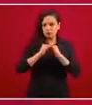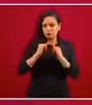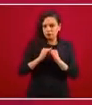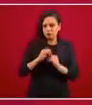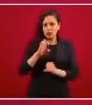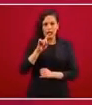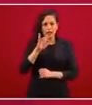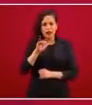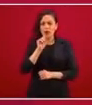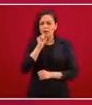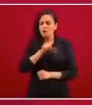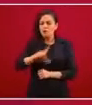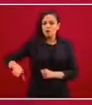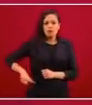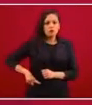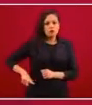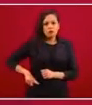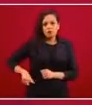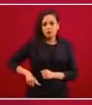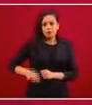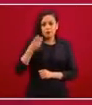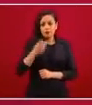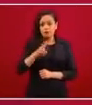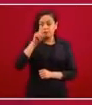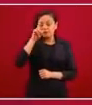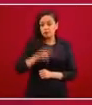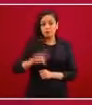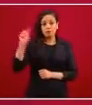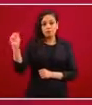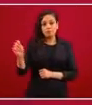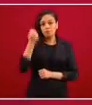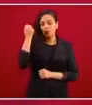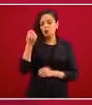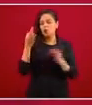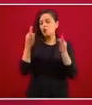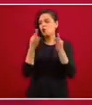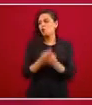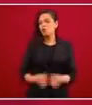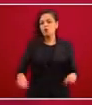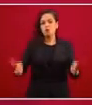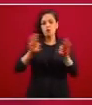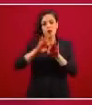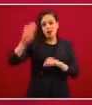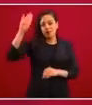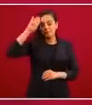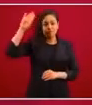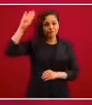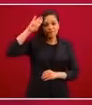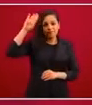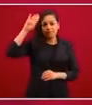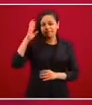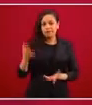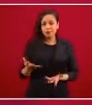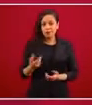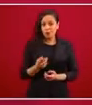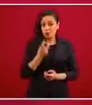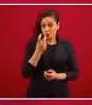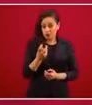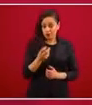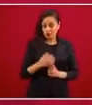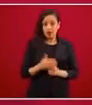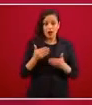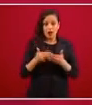control strategies are not only an individual ethical, a matter of individual